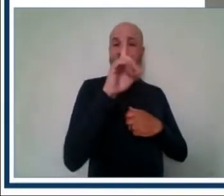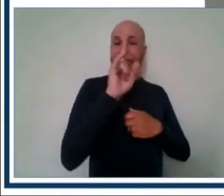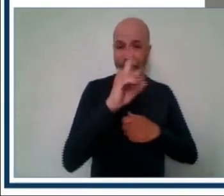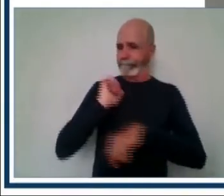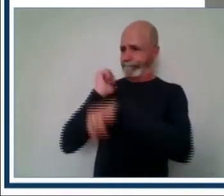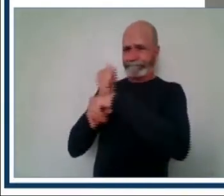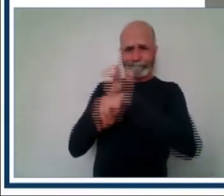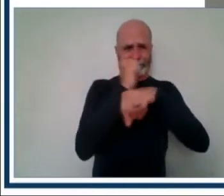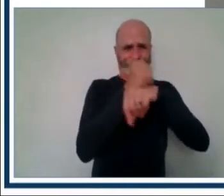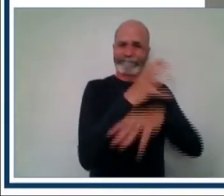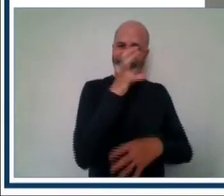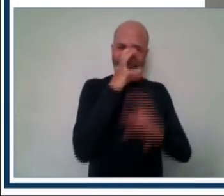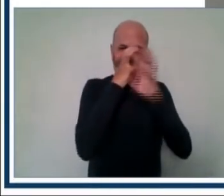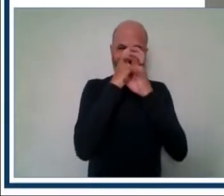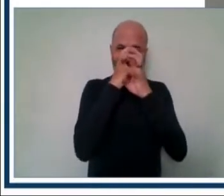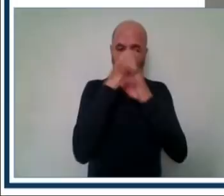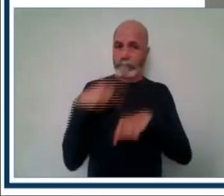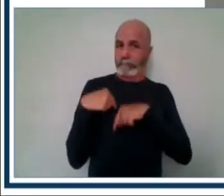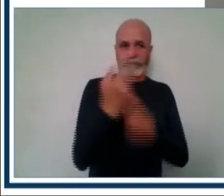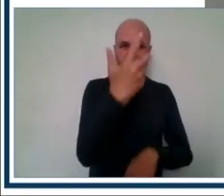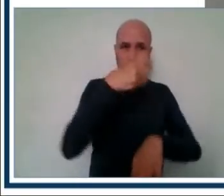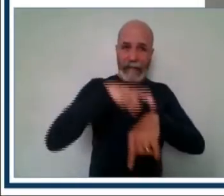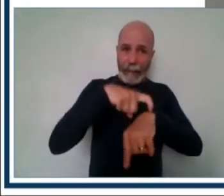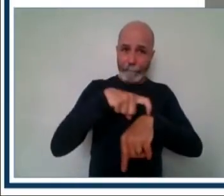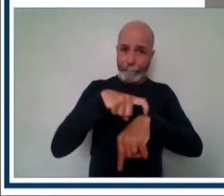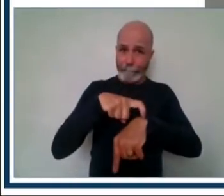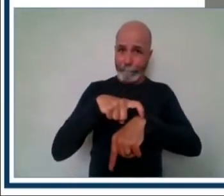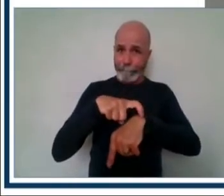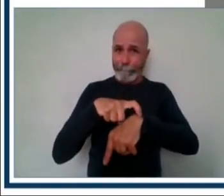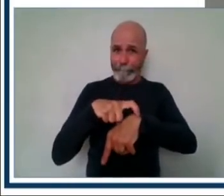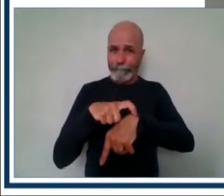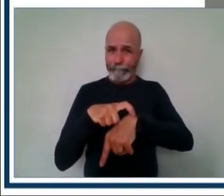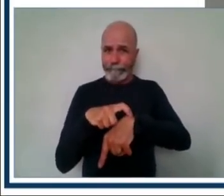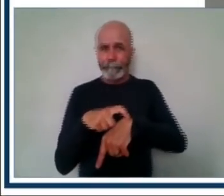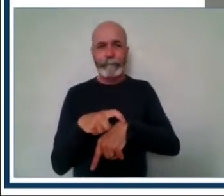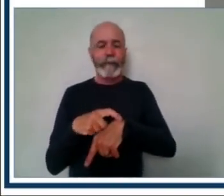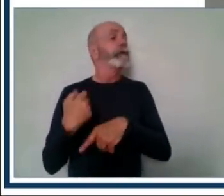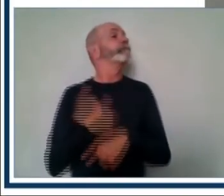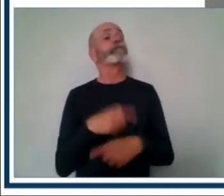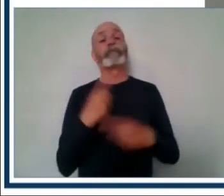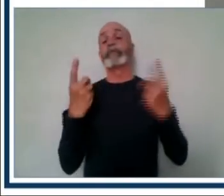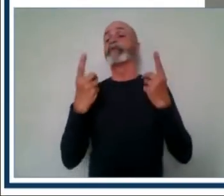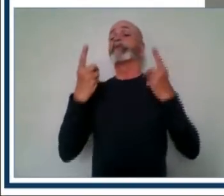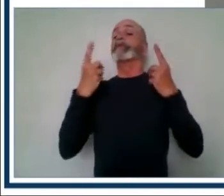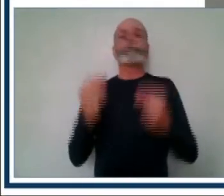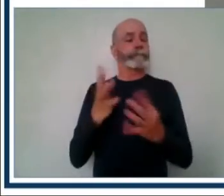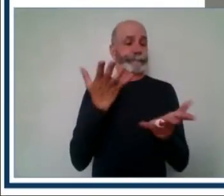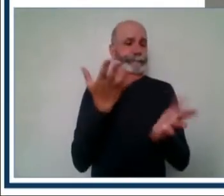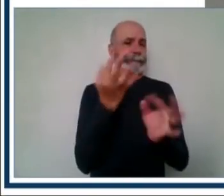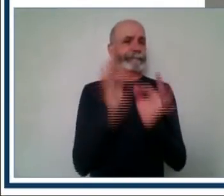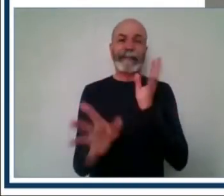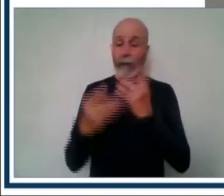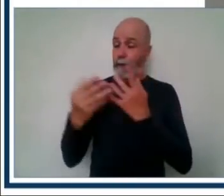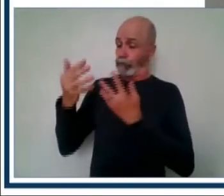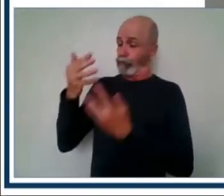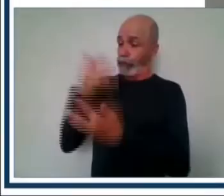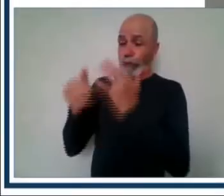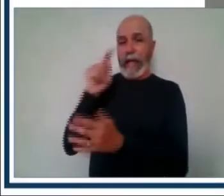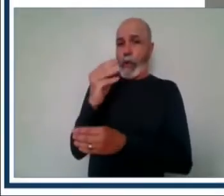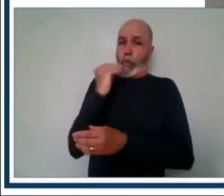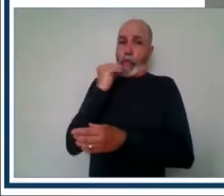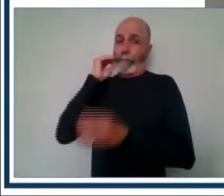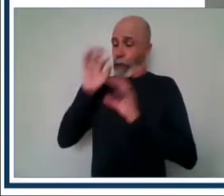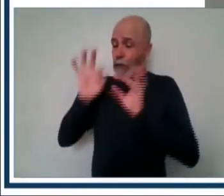simple. Socialize within your household only. Stay close to home, especially if you're sick. Do